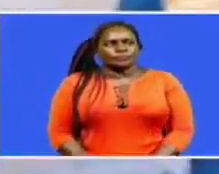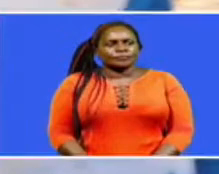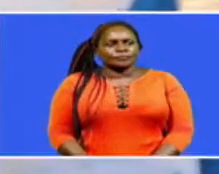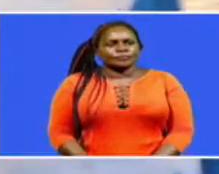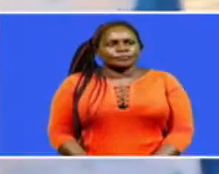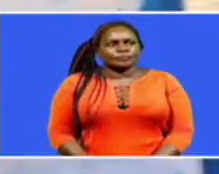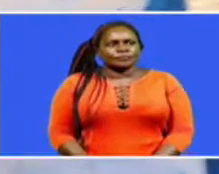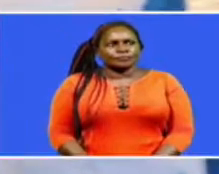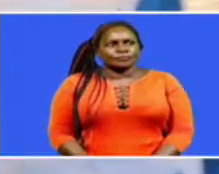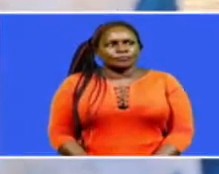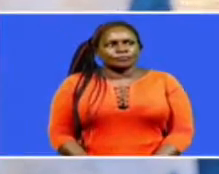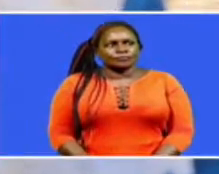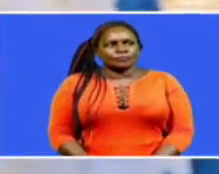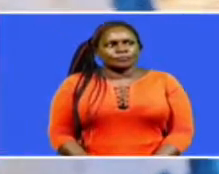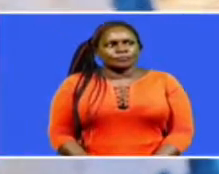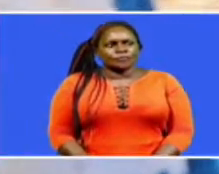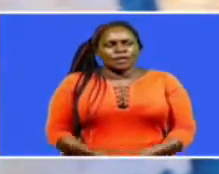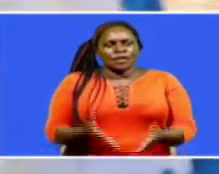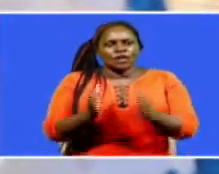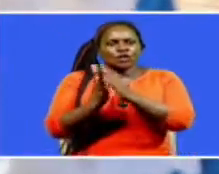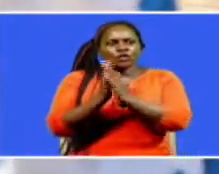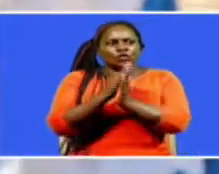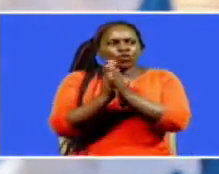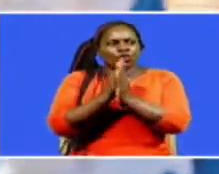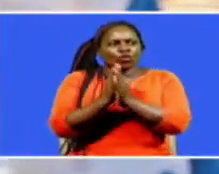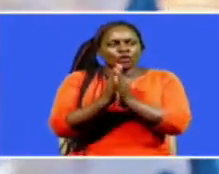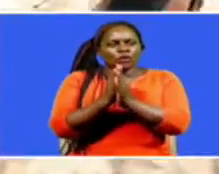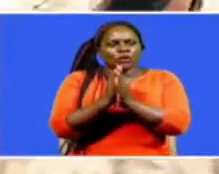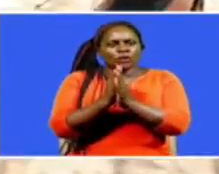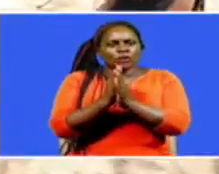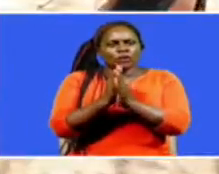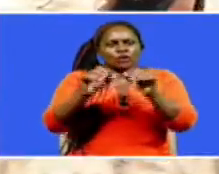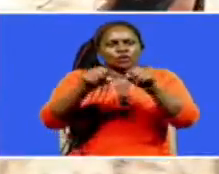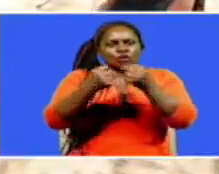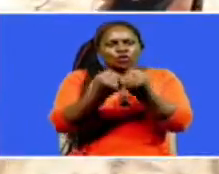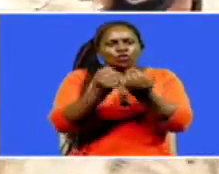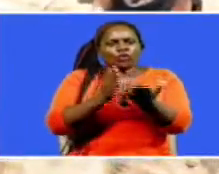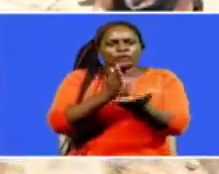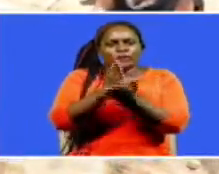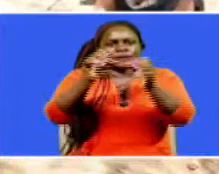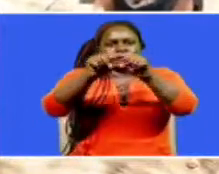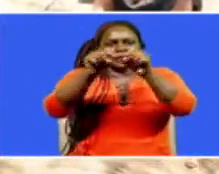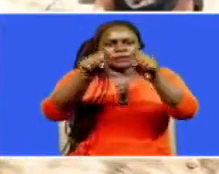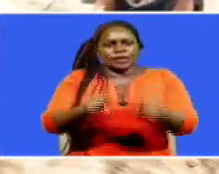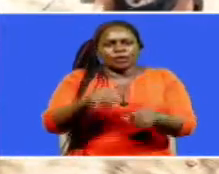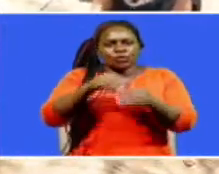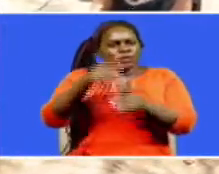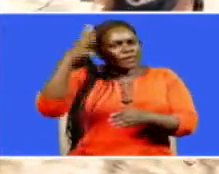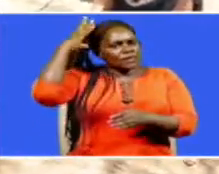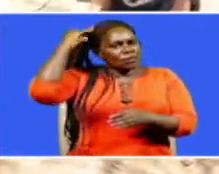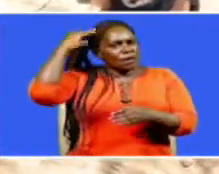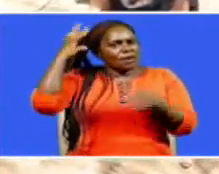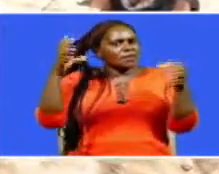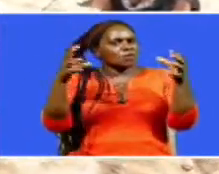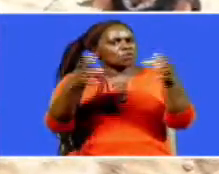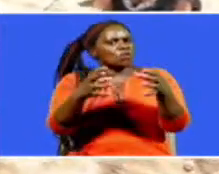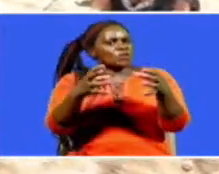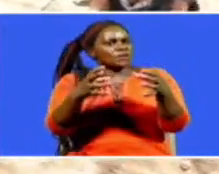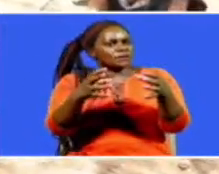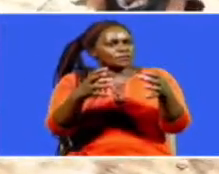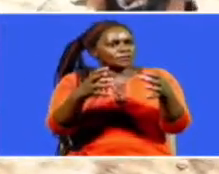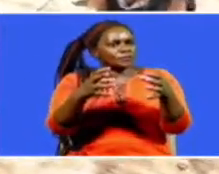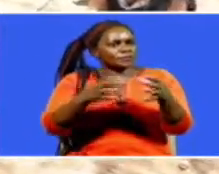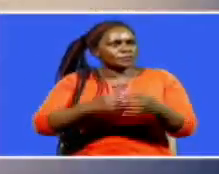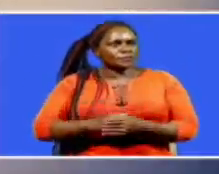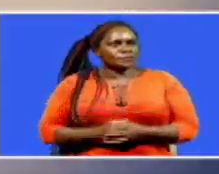My name is Husna Mohammed, and this is the story of the misused social justice system among the Somali community, the gap